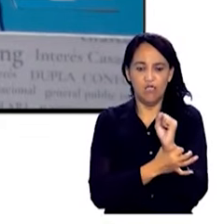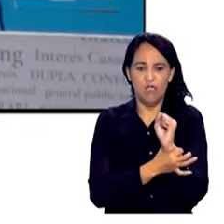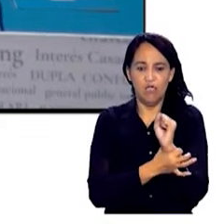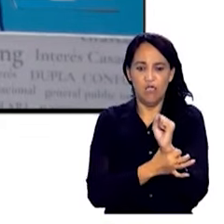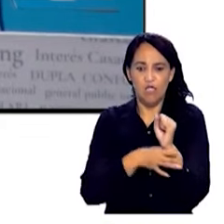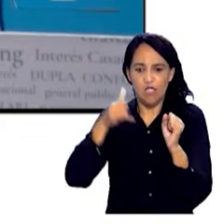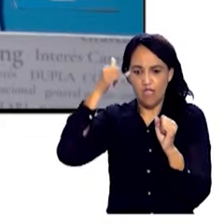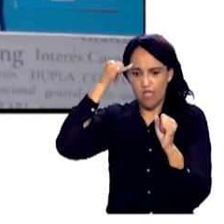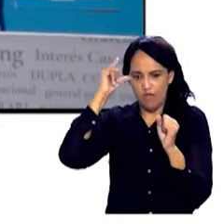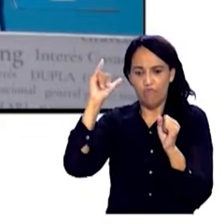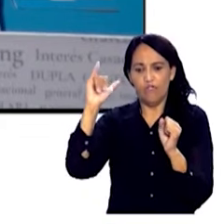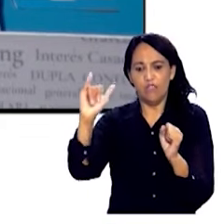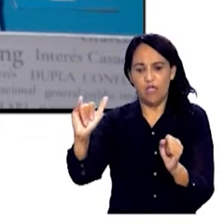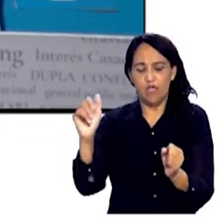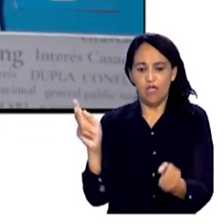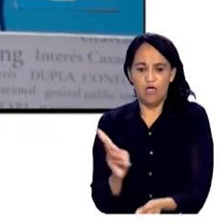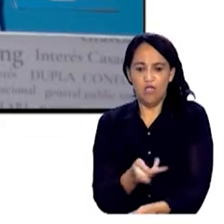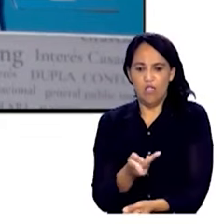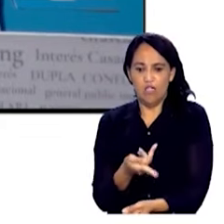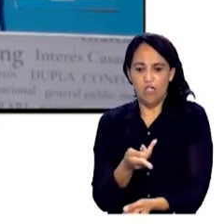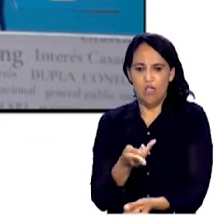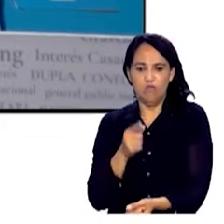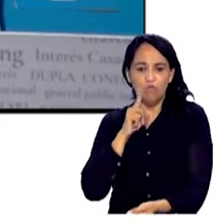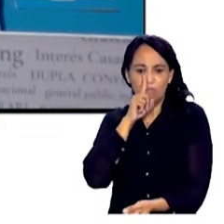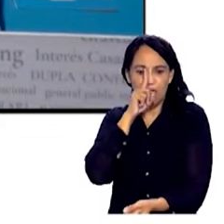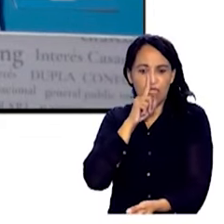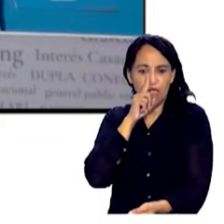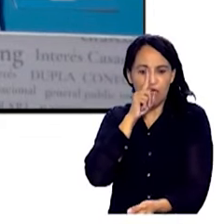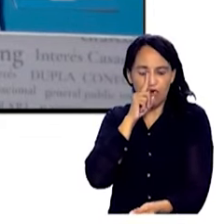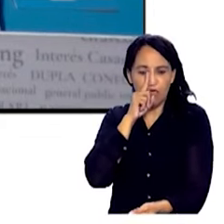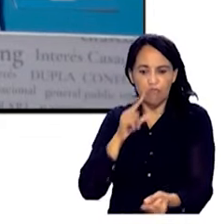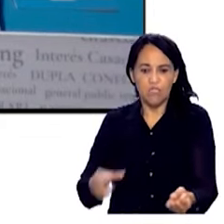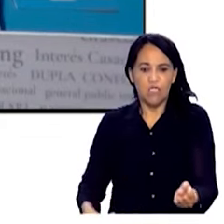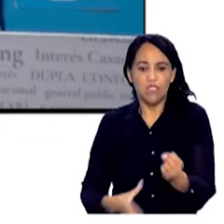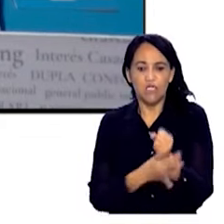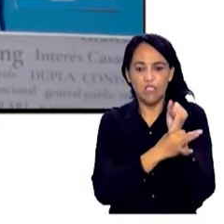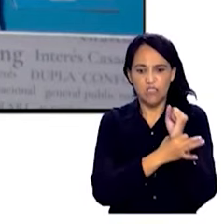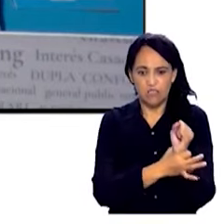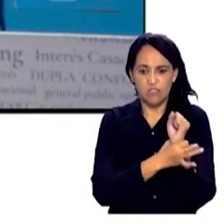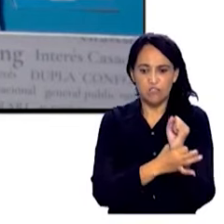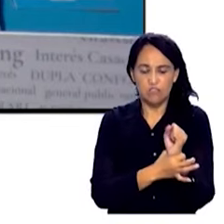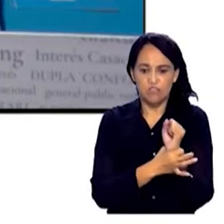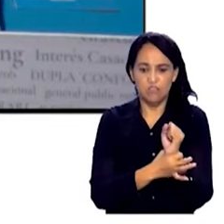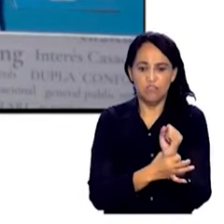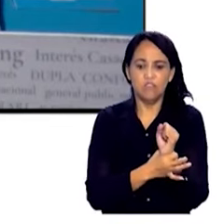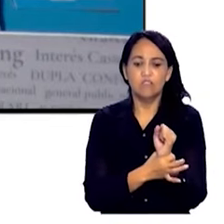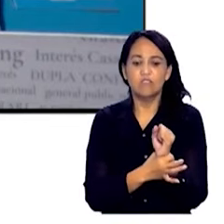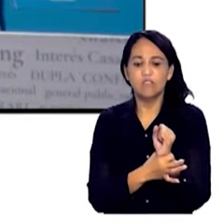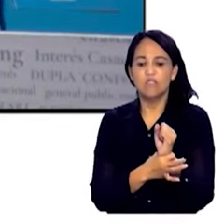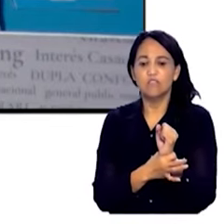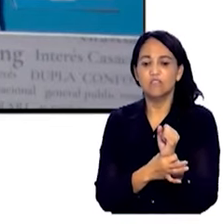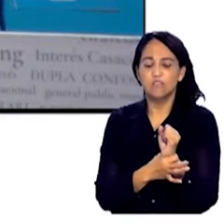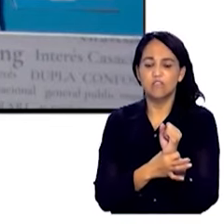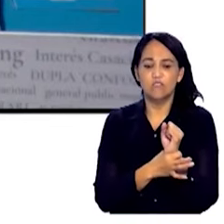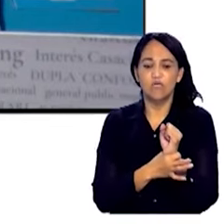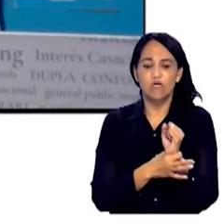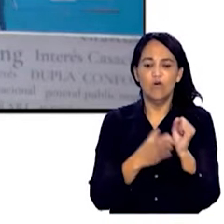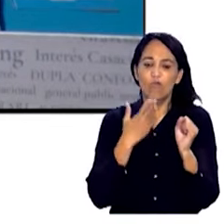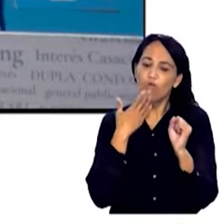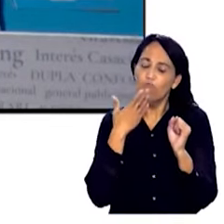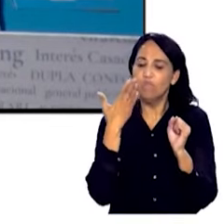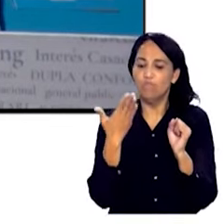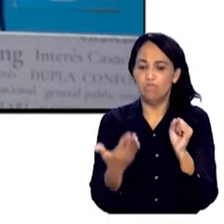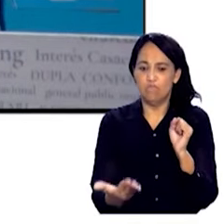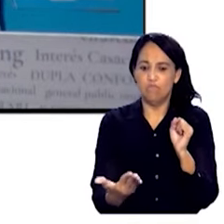respect of All parties the request was not unus in Eng the crown or House of Lords would often